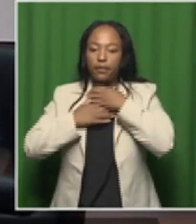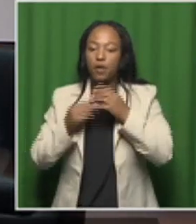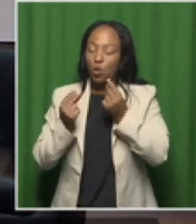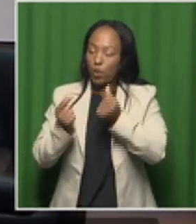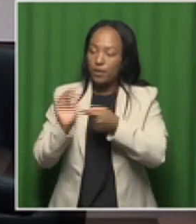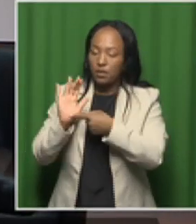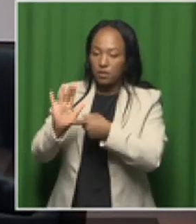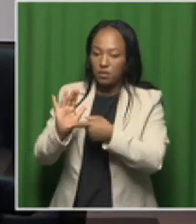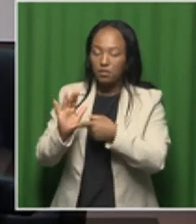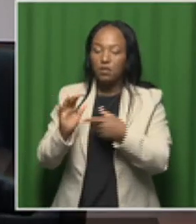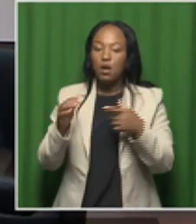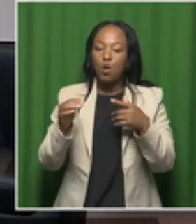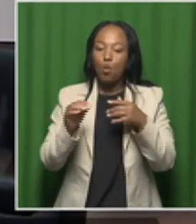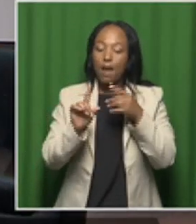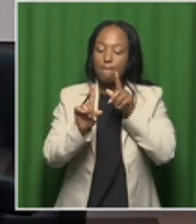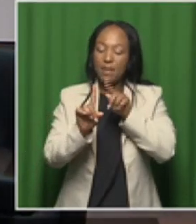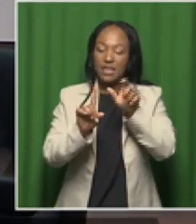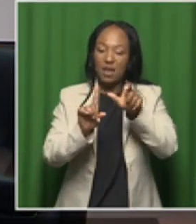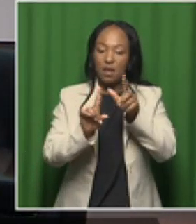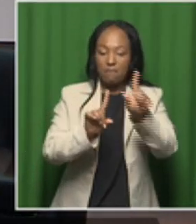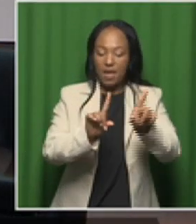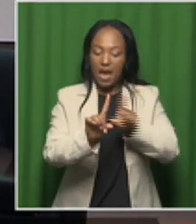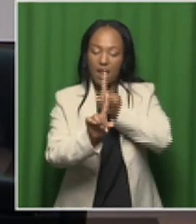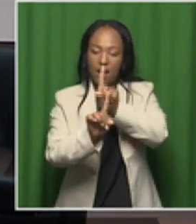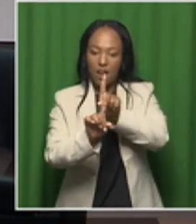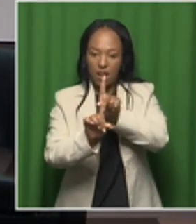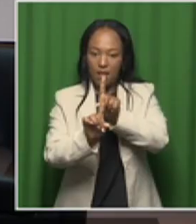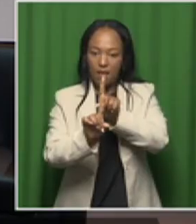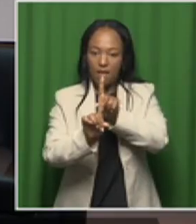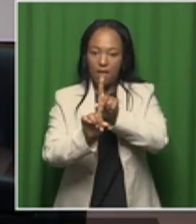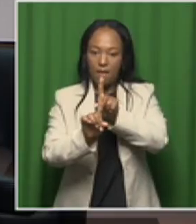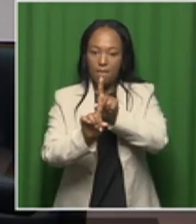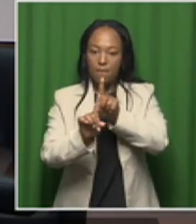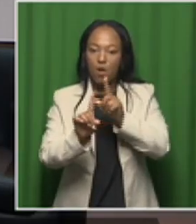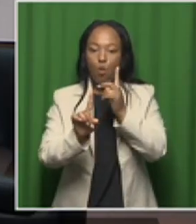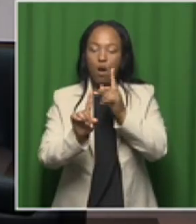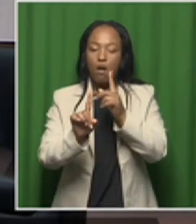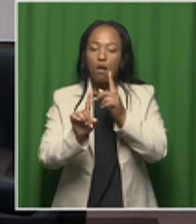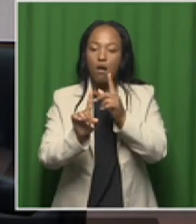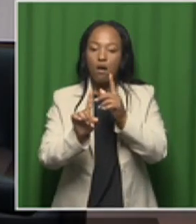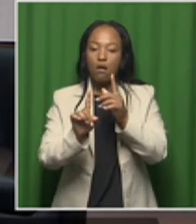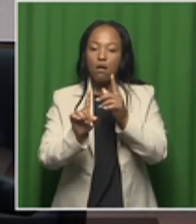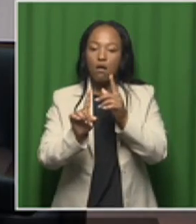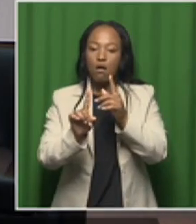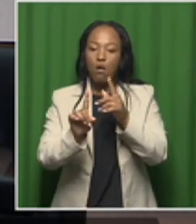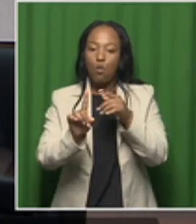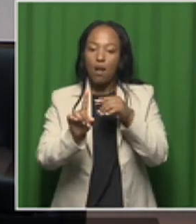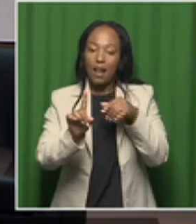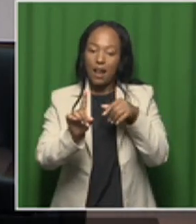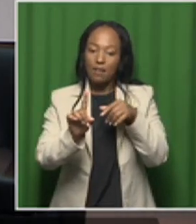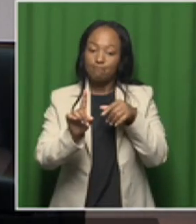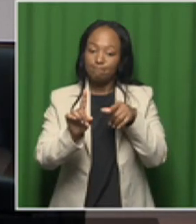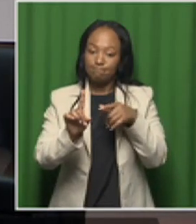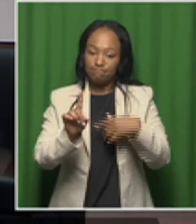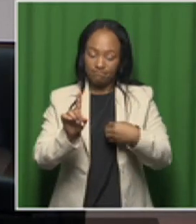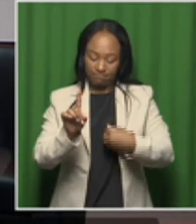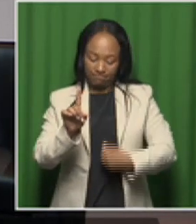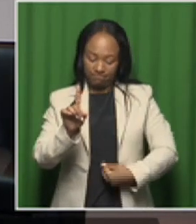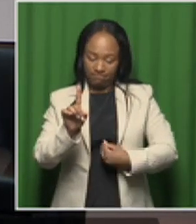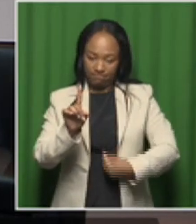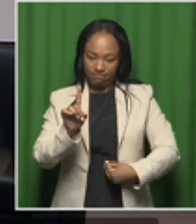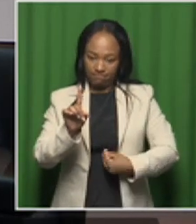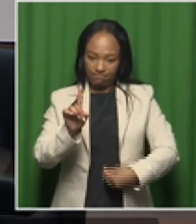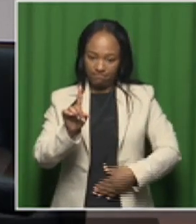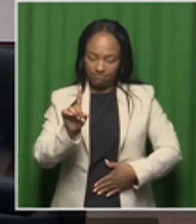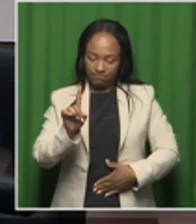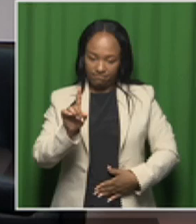Get behind the patient. Yeah. Okay. While one leg between the patient's leg. Right. For support. Above the navel point over here.